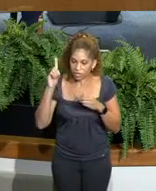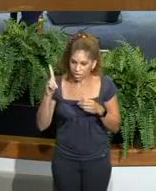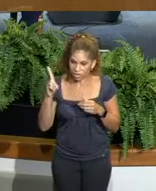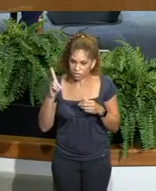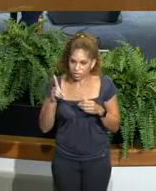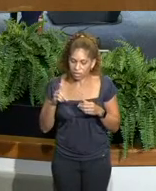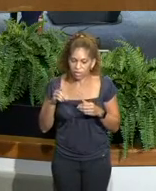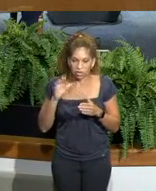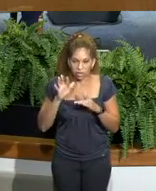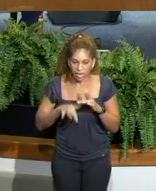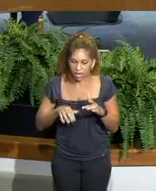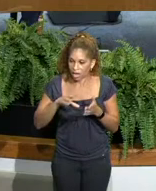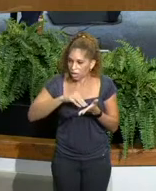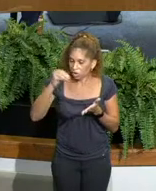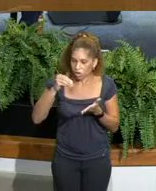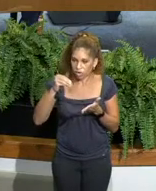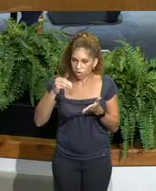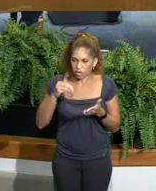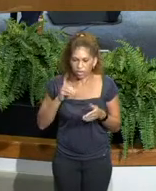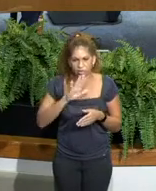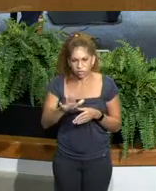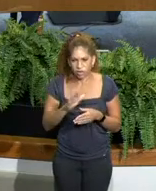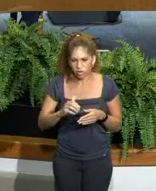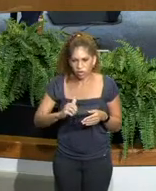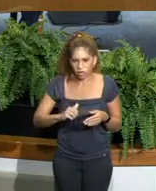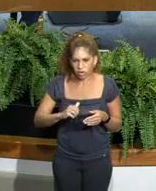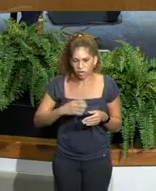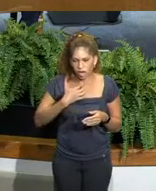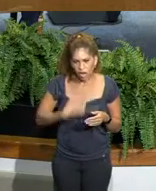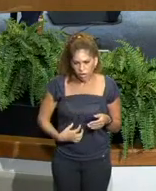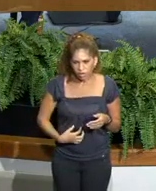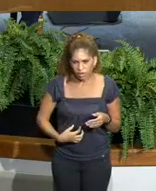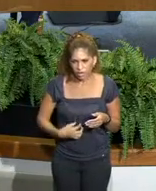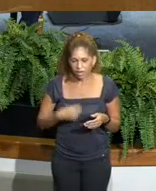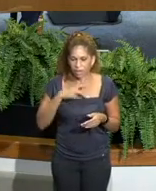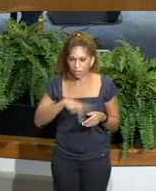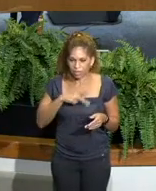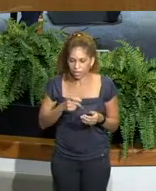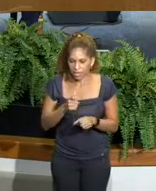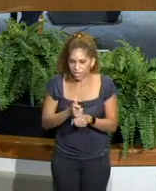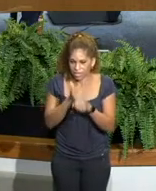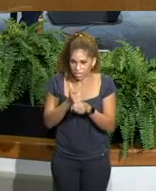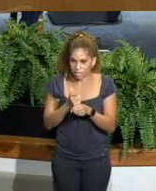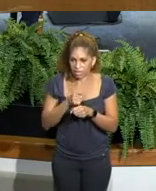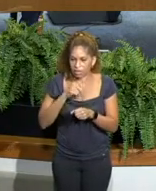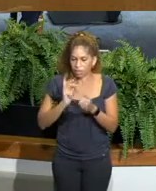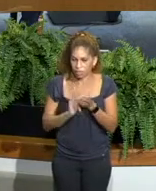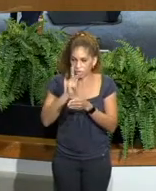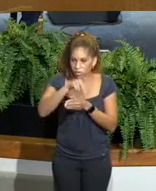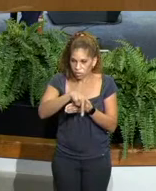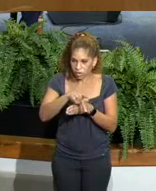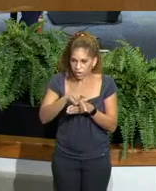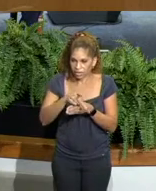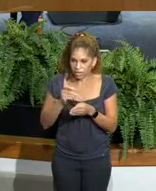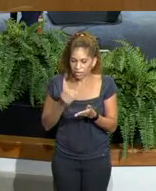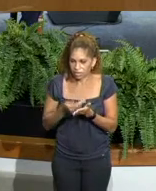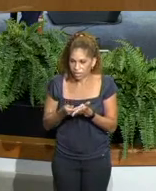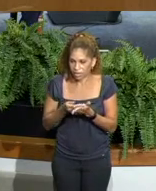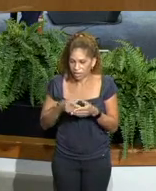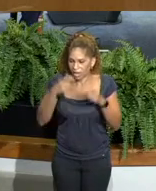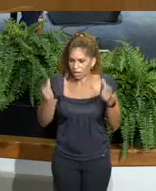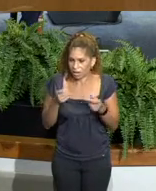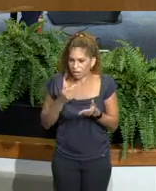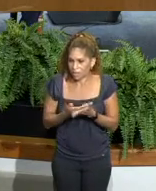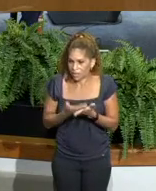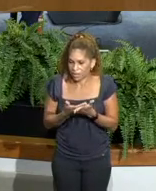can't learn when you're hungry. Public assistance programs spend $153 billion a